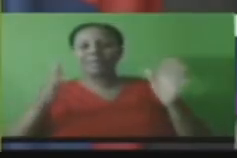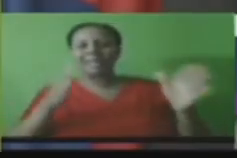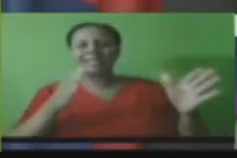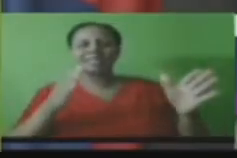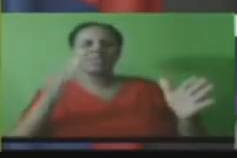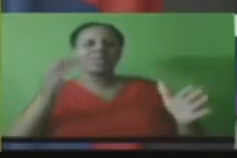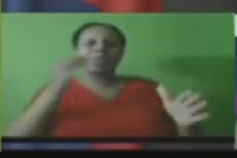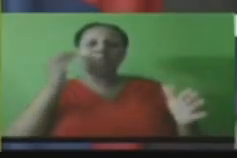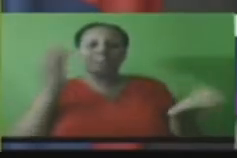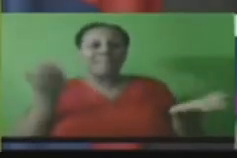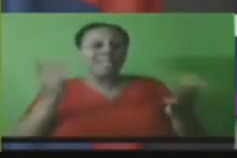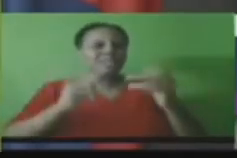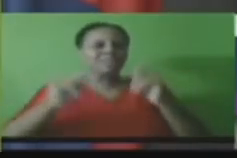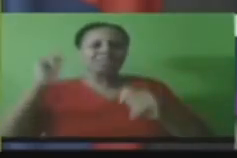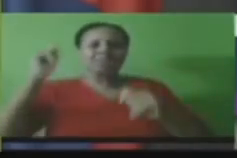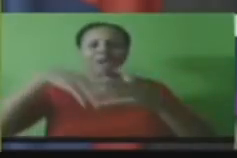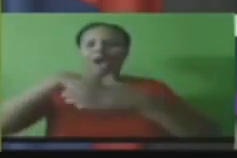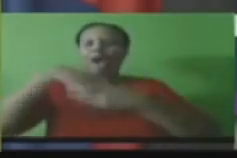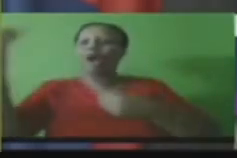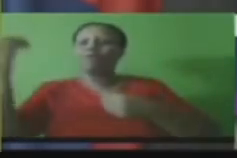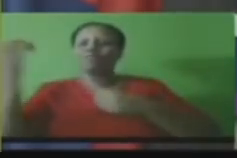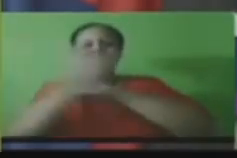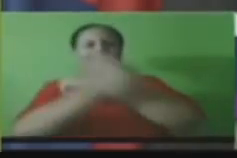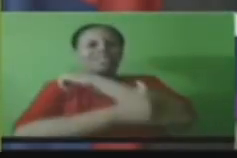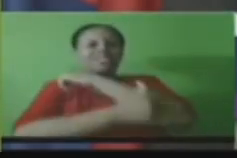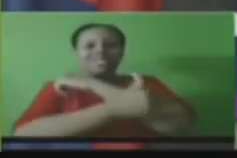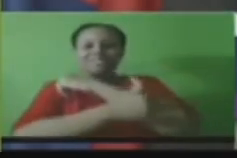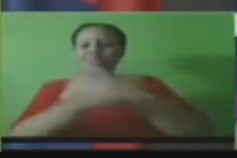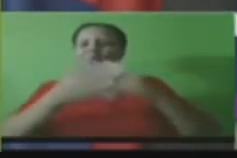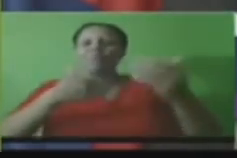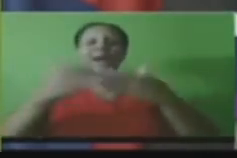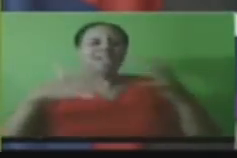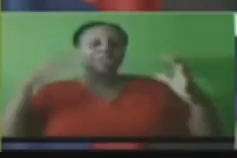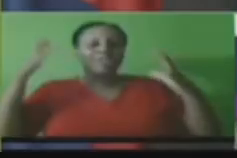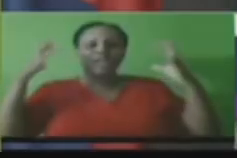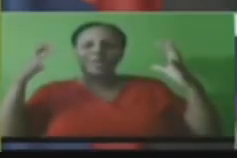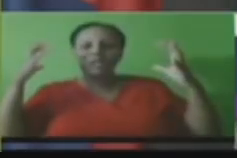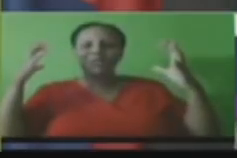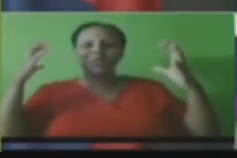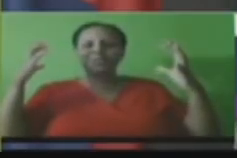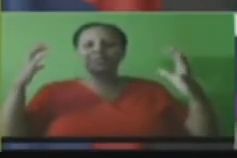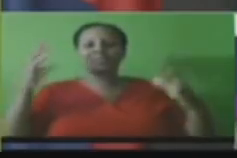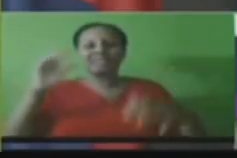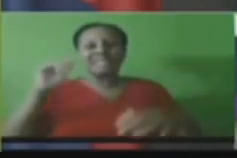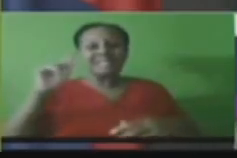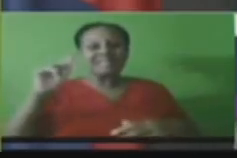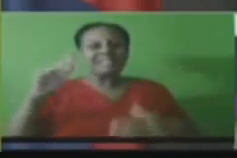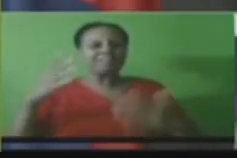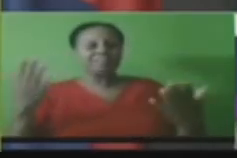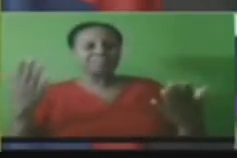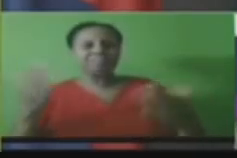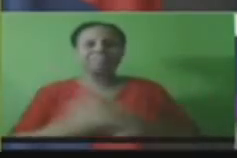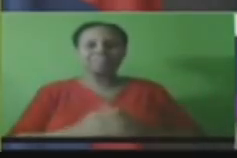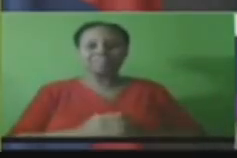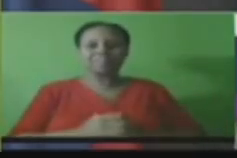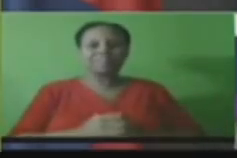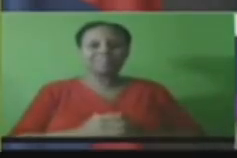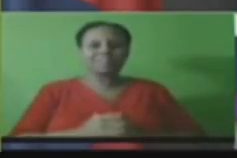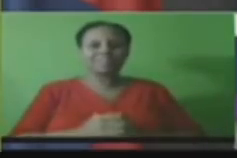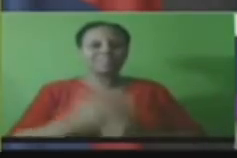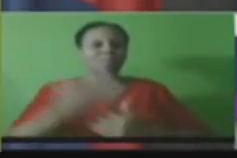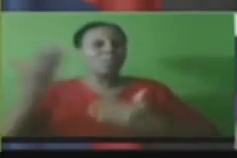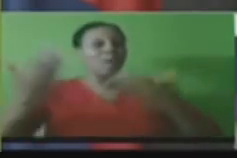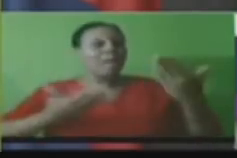whether you're on radio, television, streaming, welcome to our regular update on our COVID challenges. And